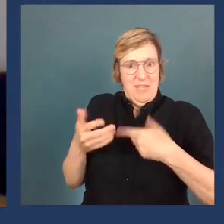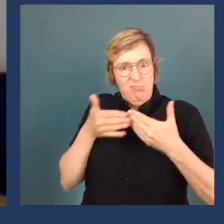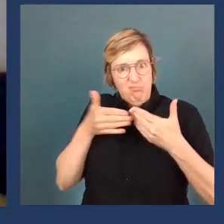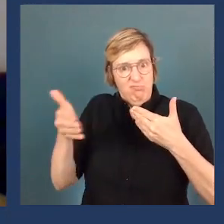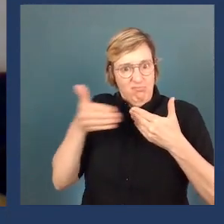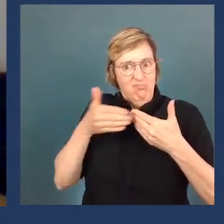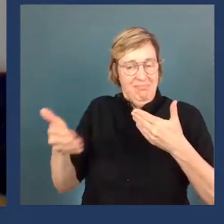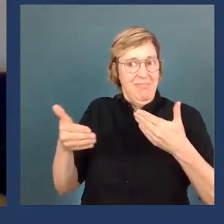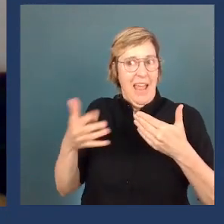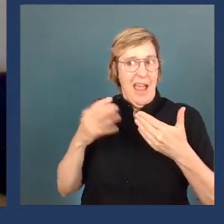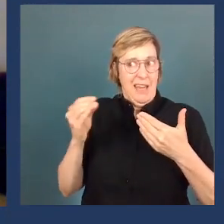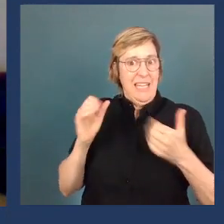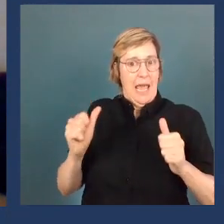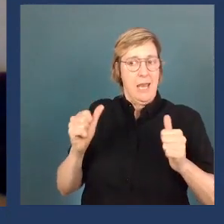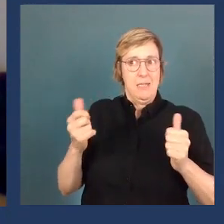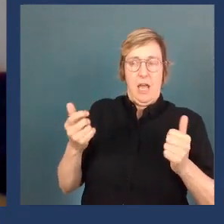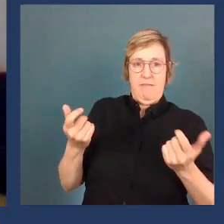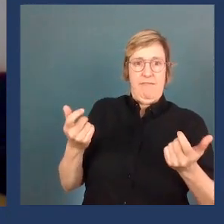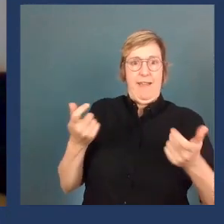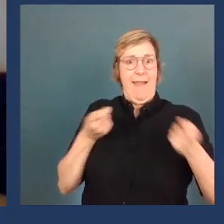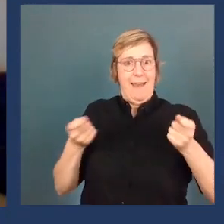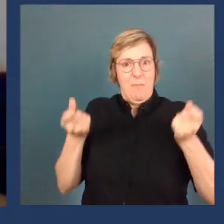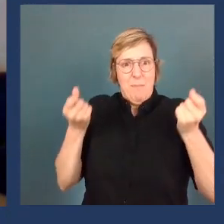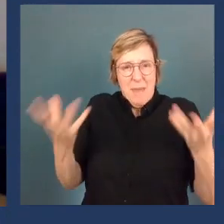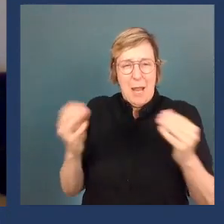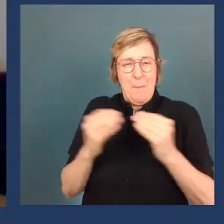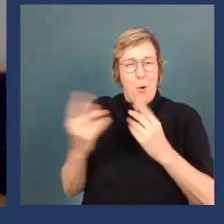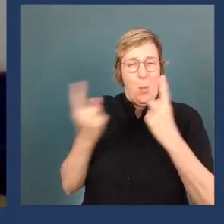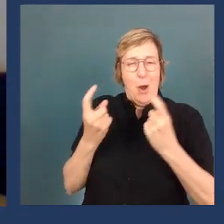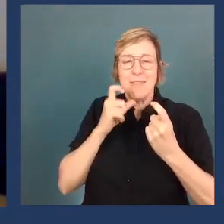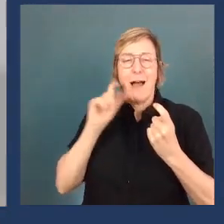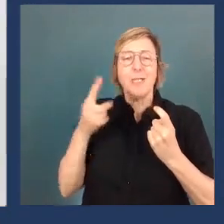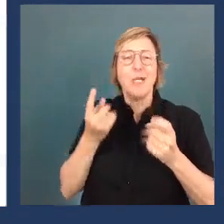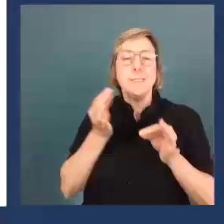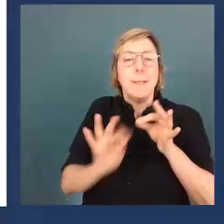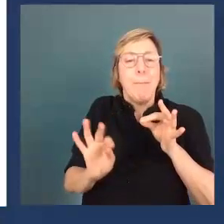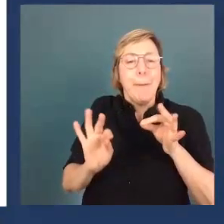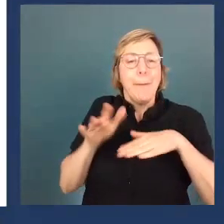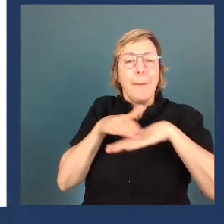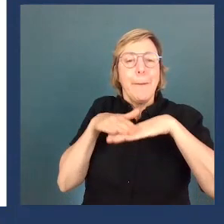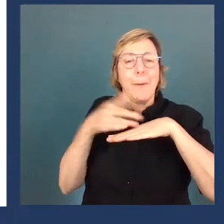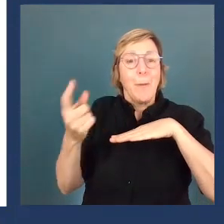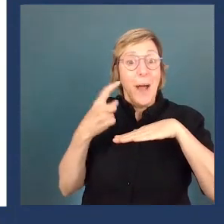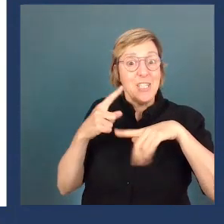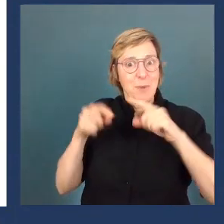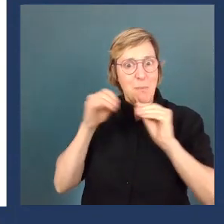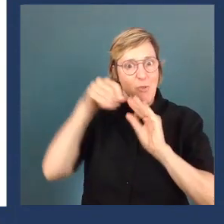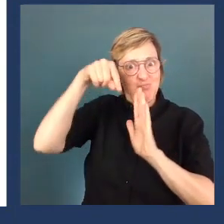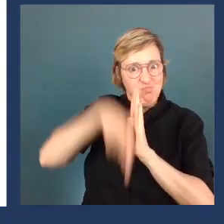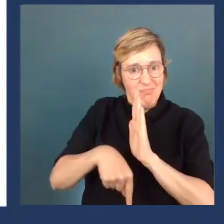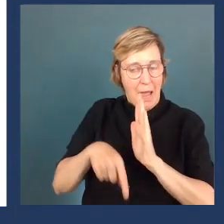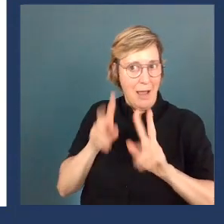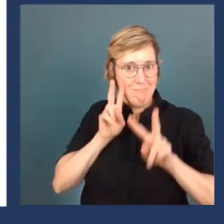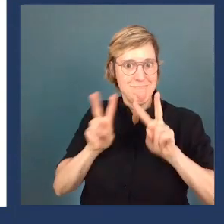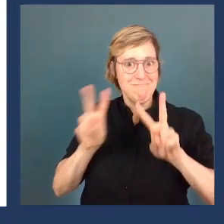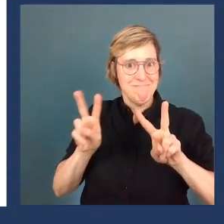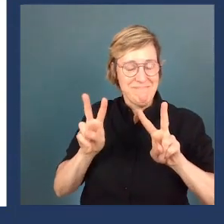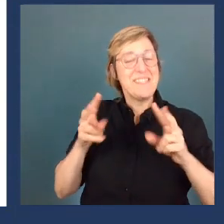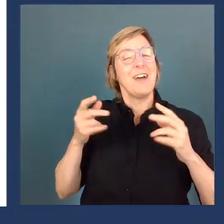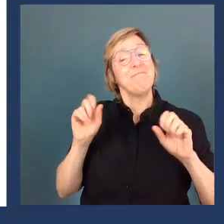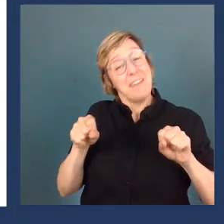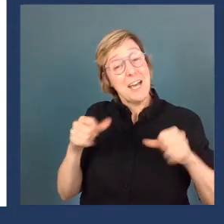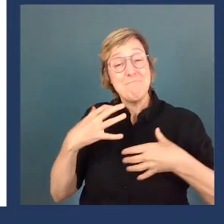being able to handle a lot more queries than just the simpler queries. Super excited about what's next to come. But yeah, I'll pass it on